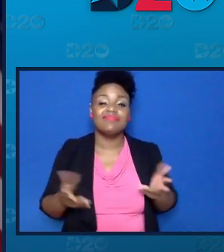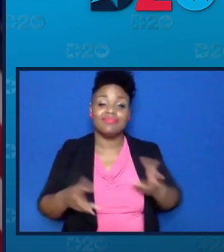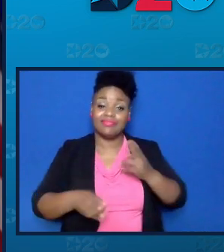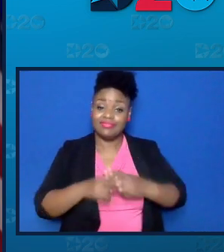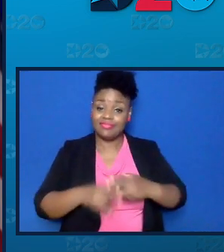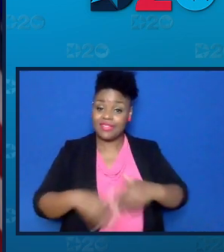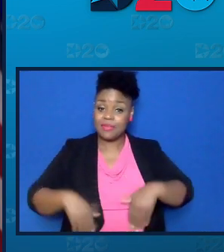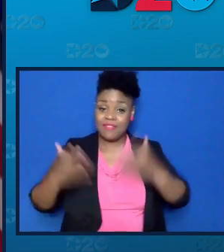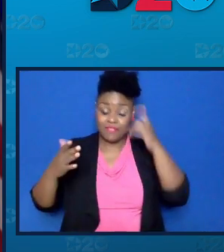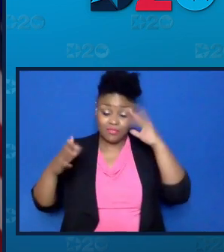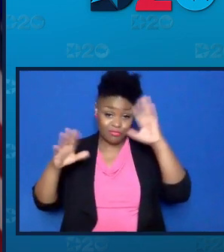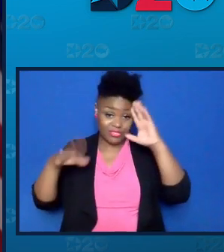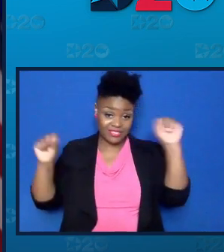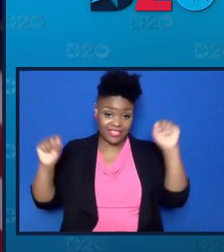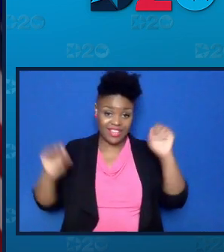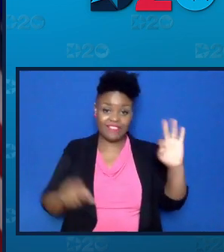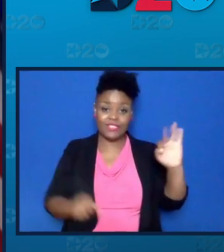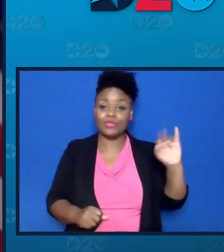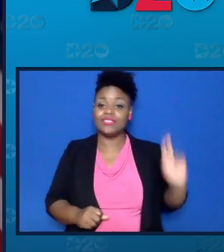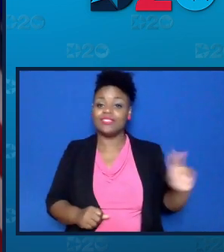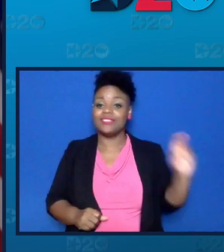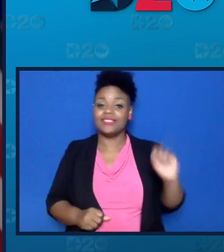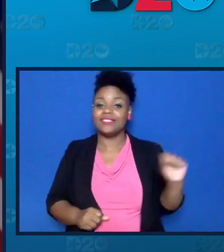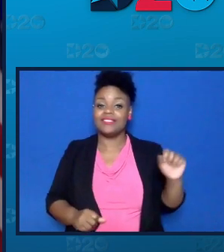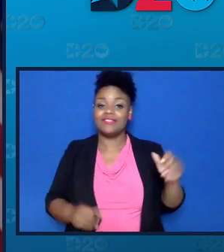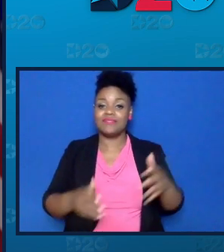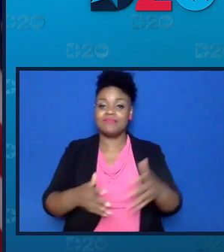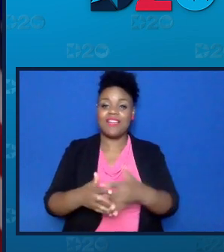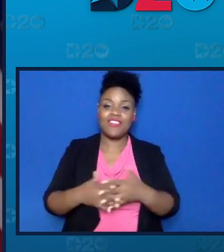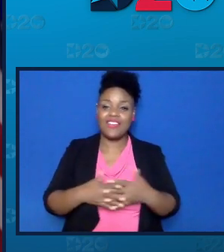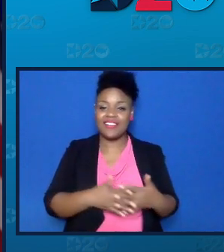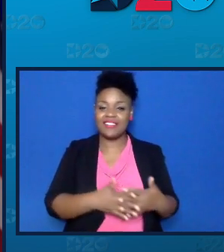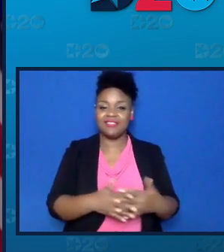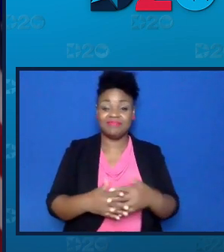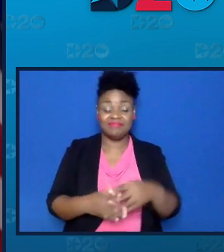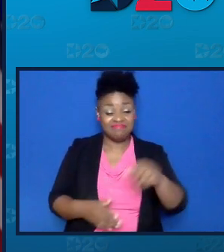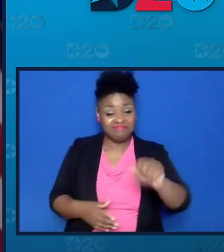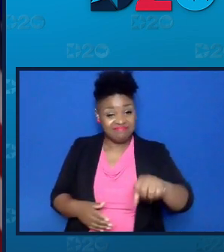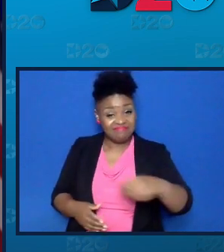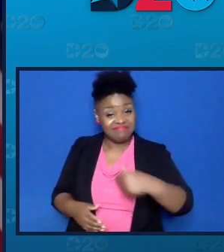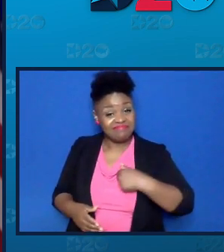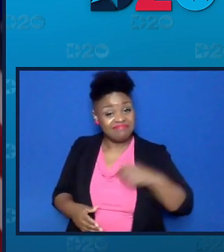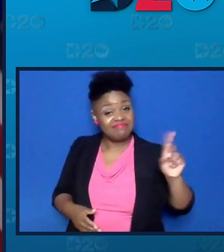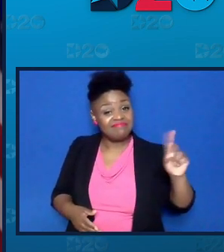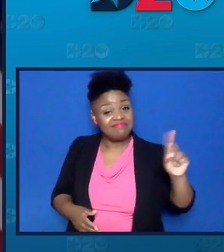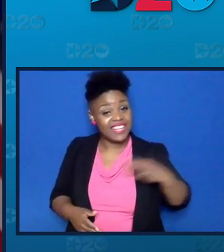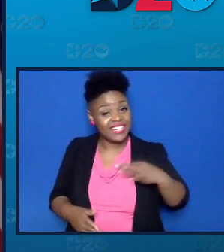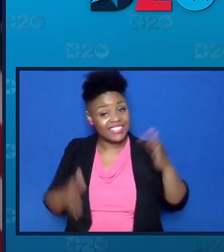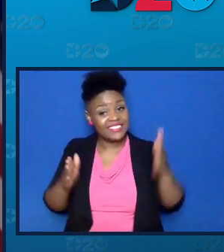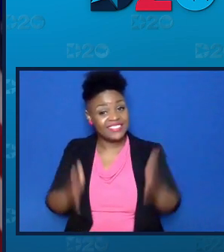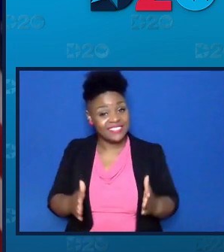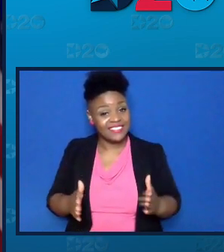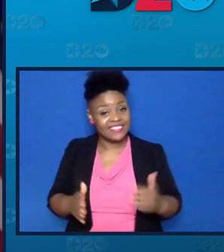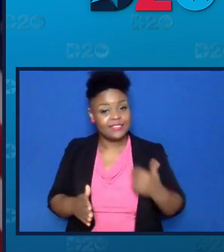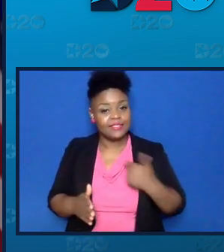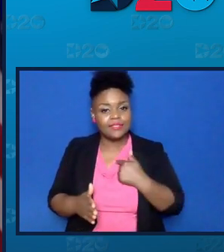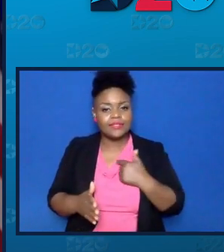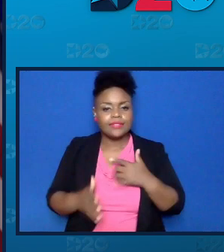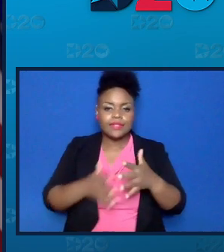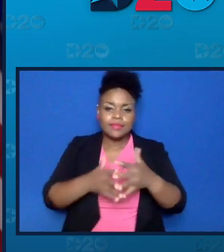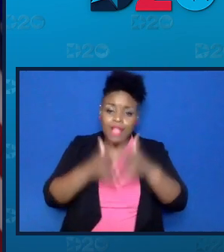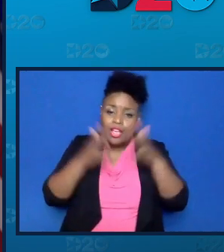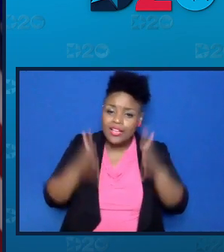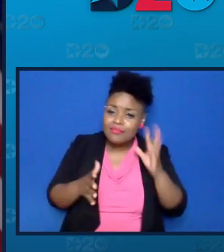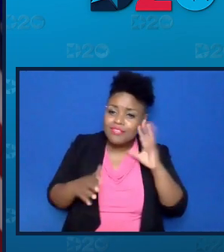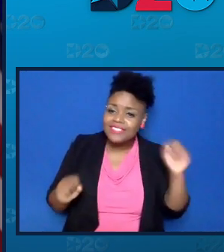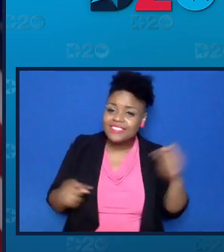America. But while I'll be a Democratic candidate, I will be an American president. I'll work